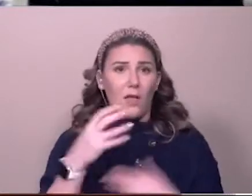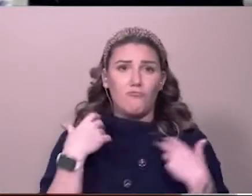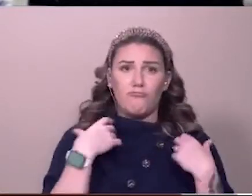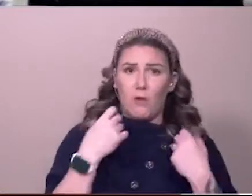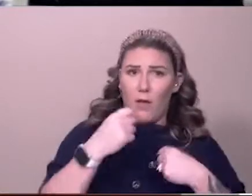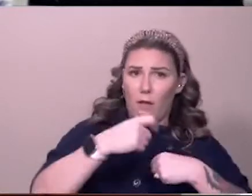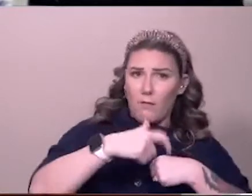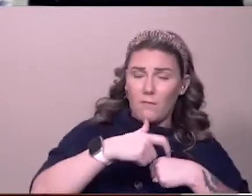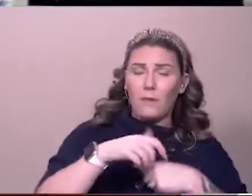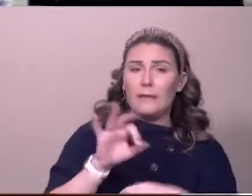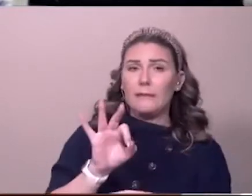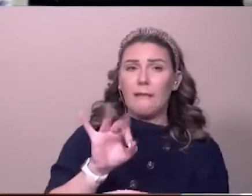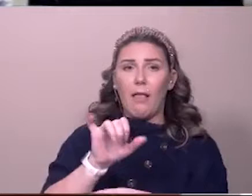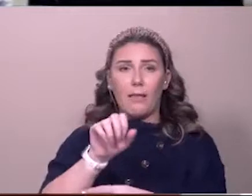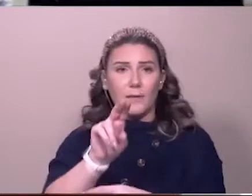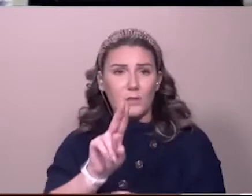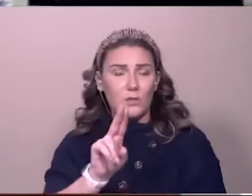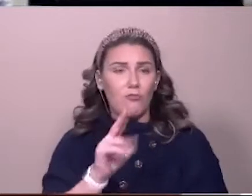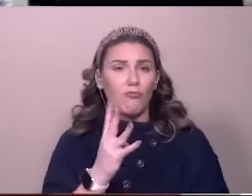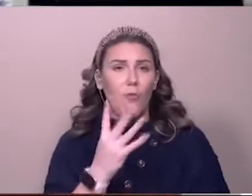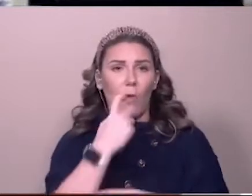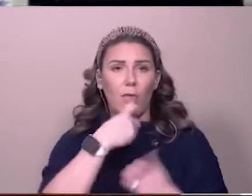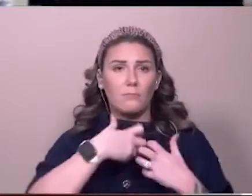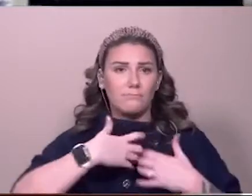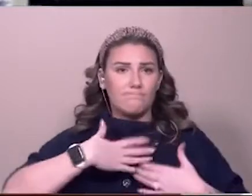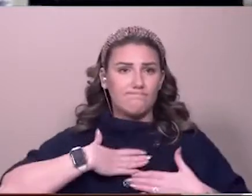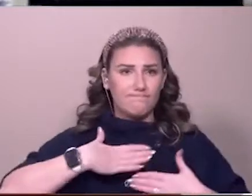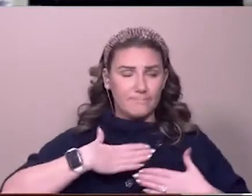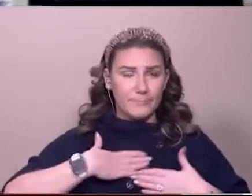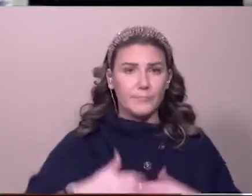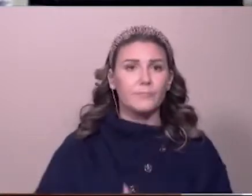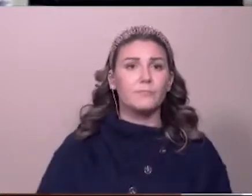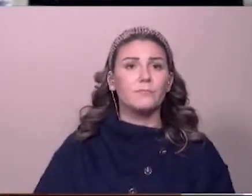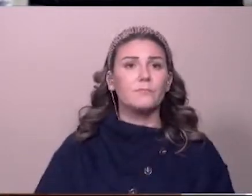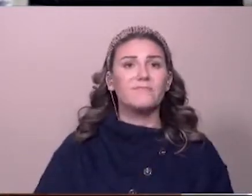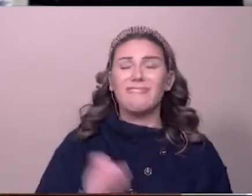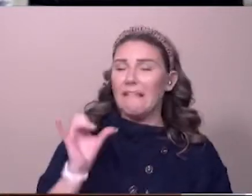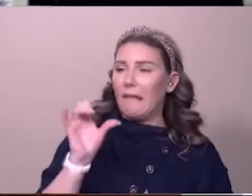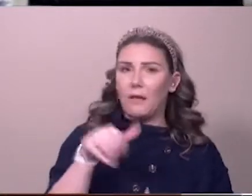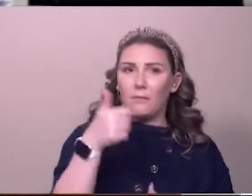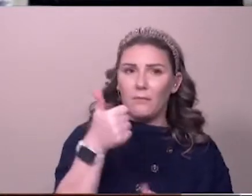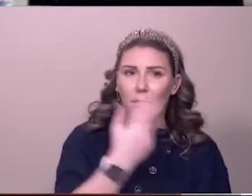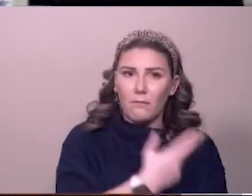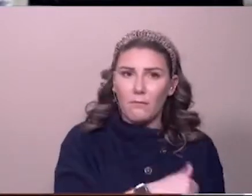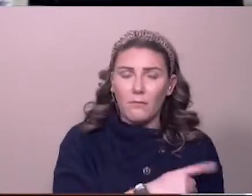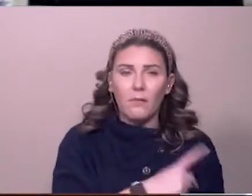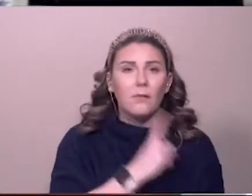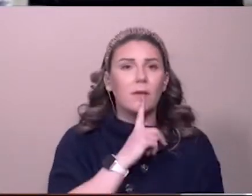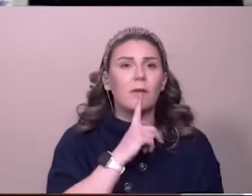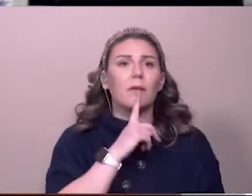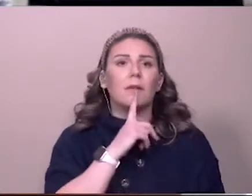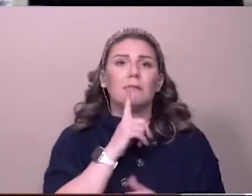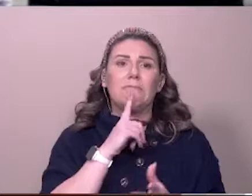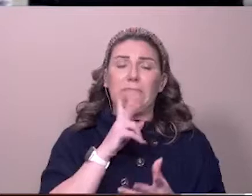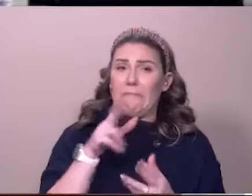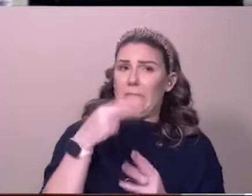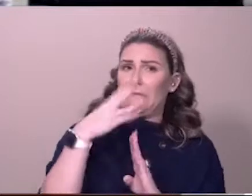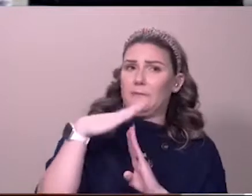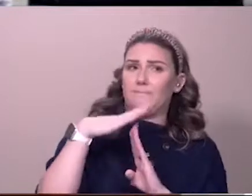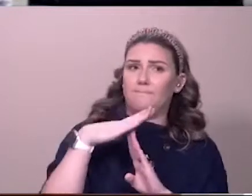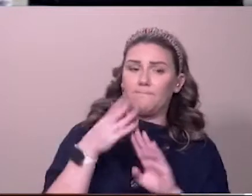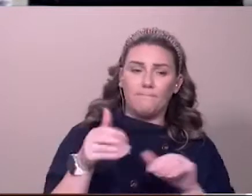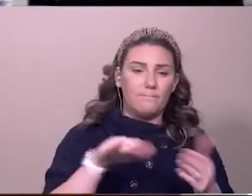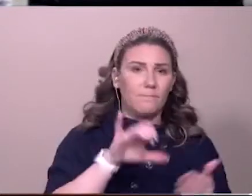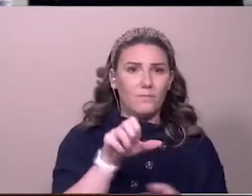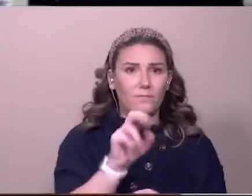in the ICU and 4 on ventilators. Like the others, we had our record high of deaths, unfortunately, in January. We